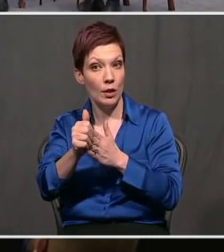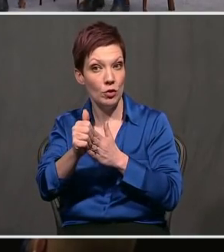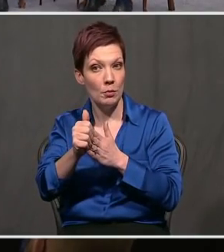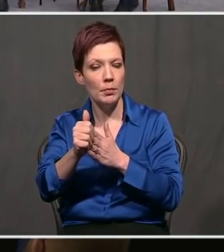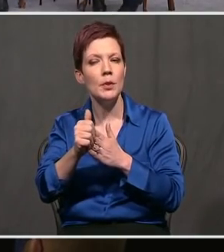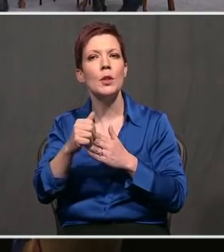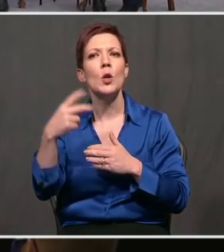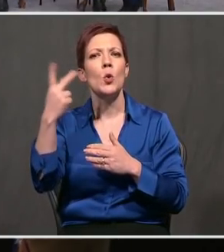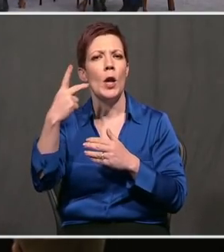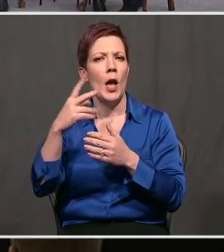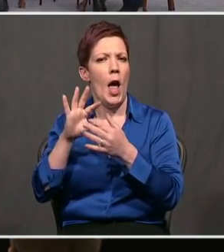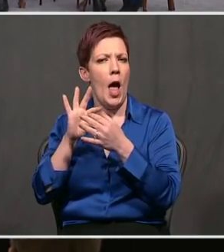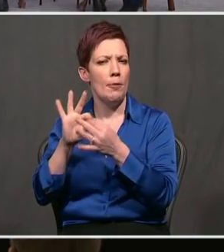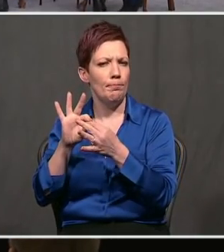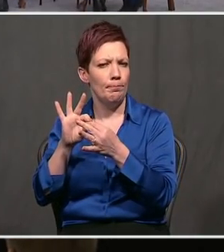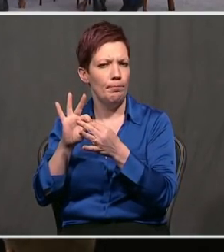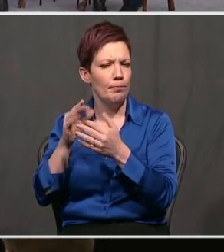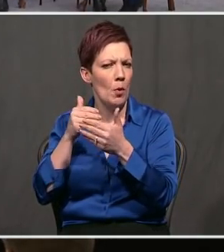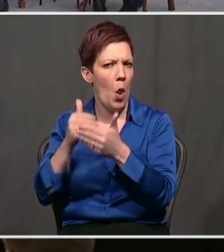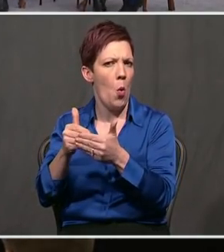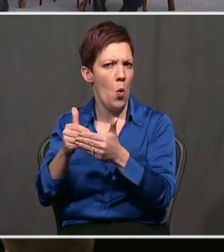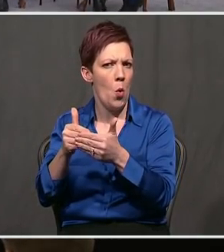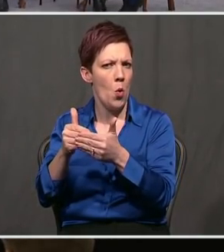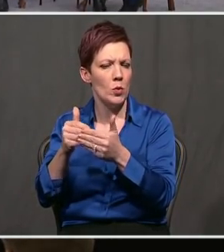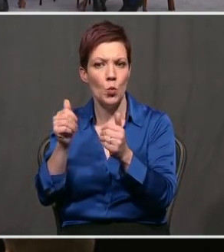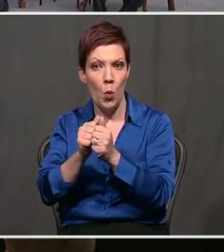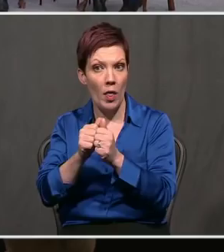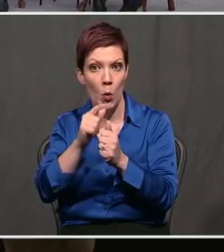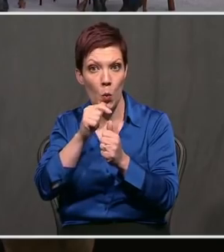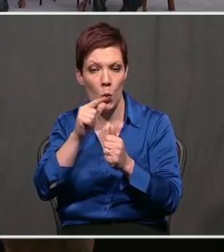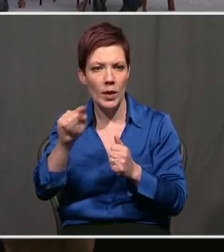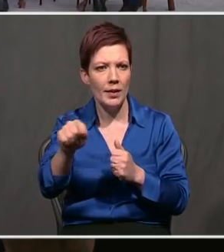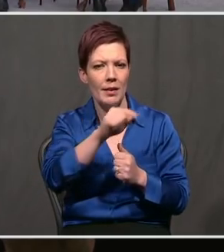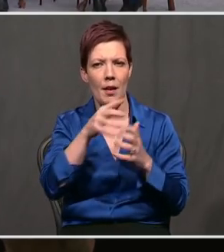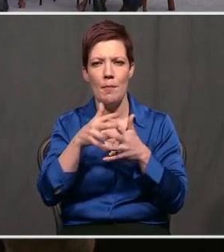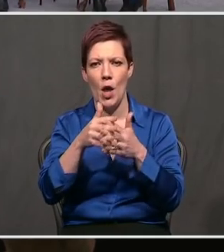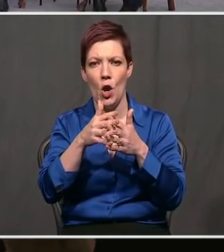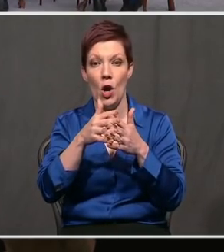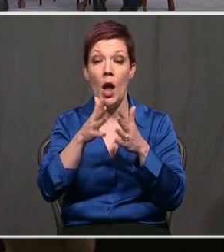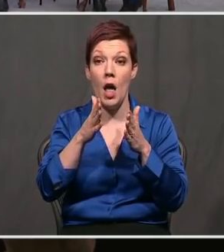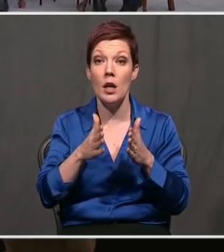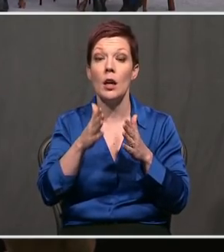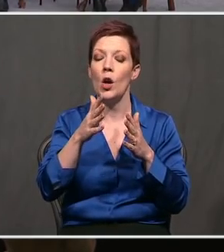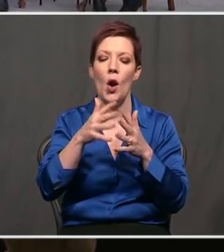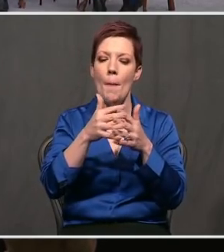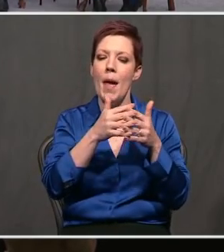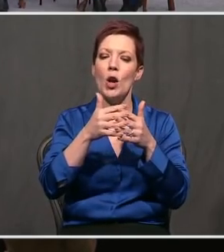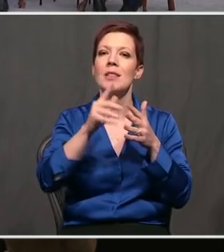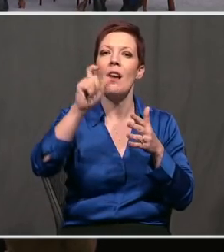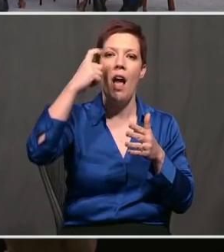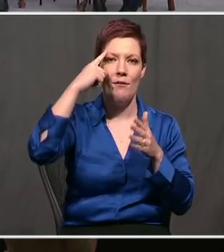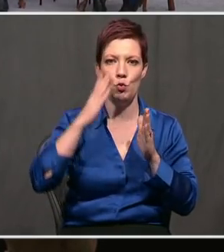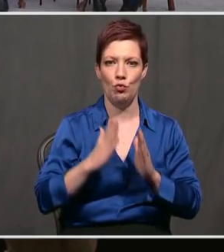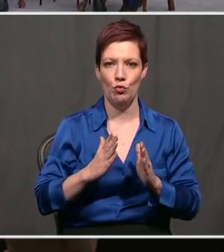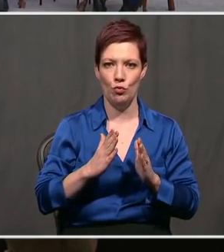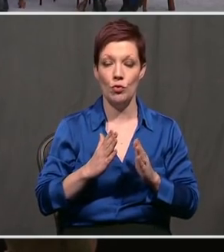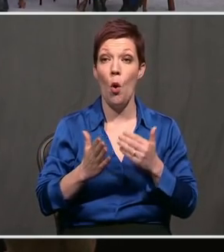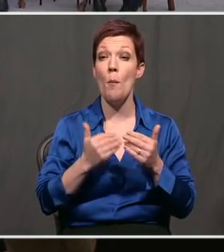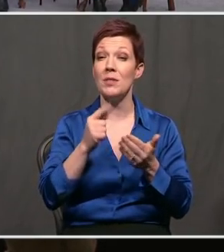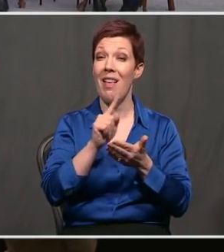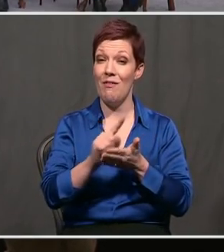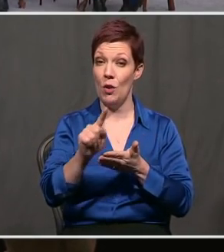intimate and close connection to America's governors. Almost every single week, we have had a